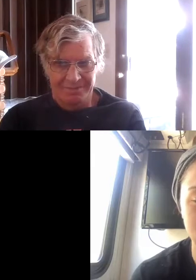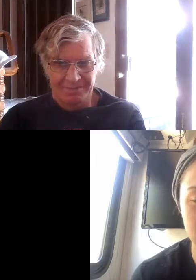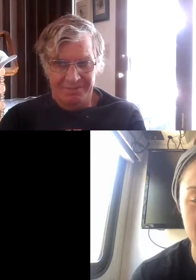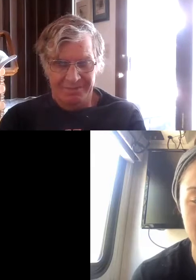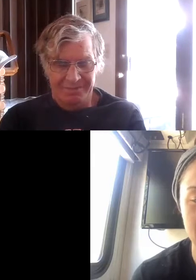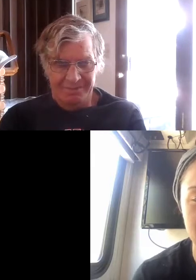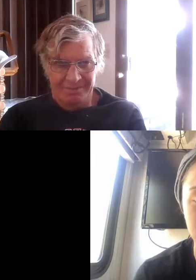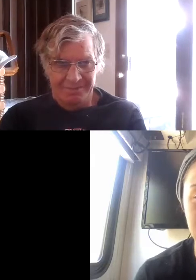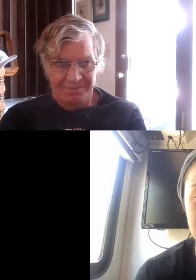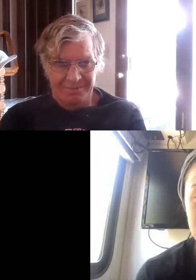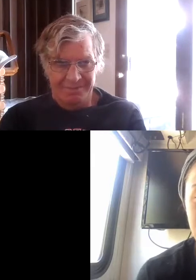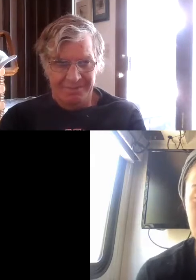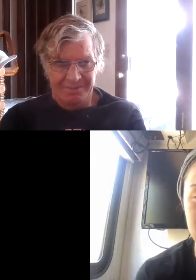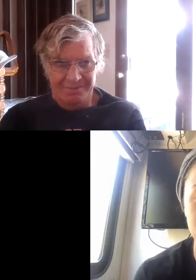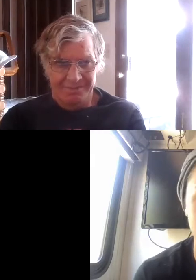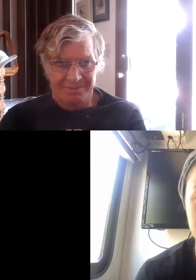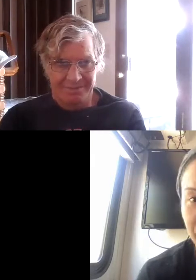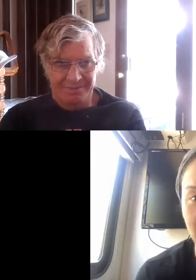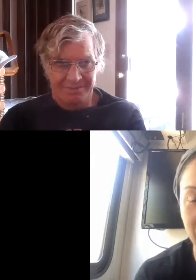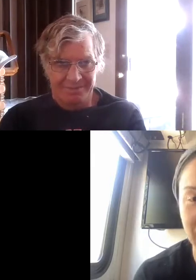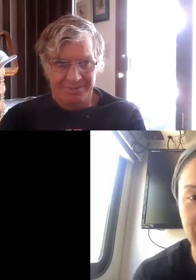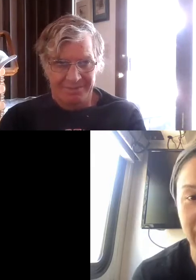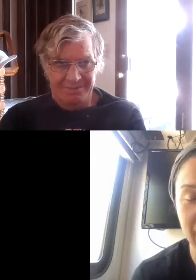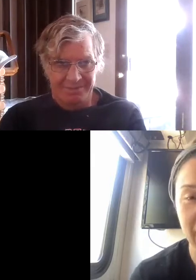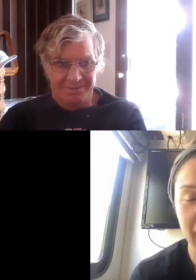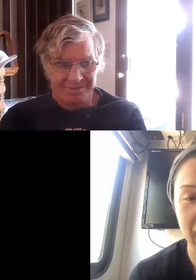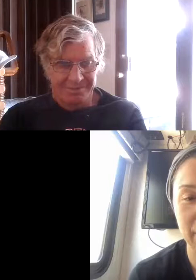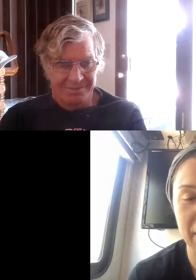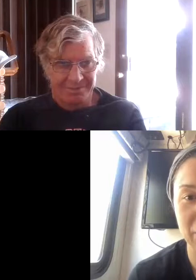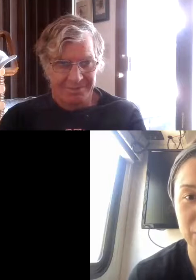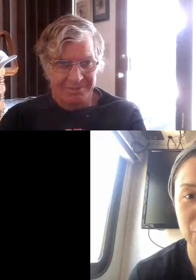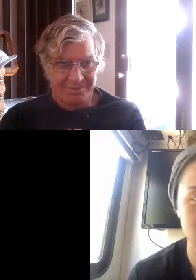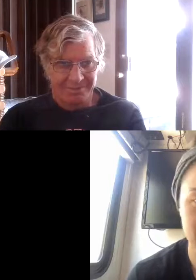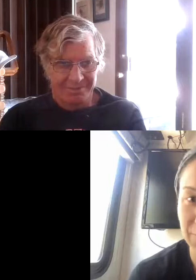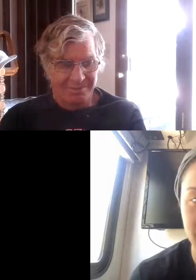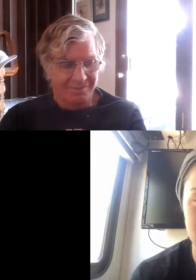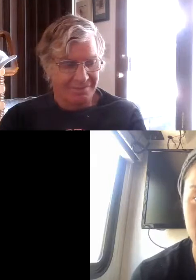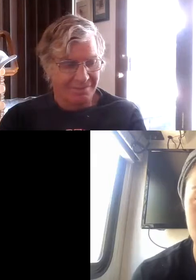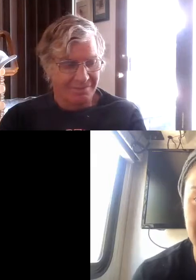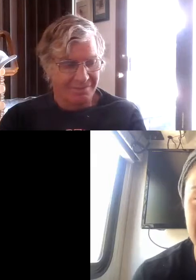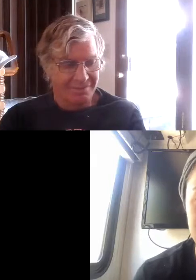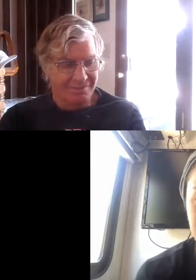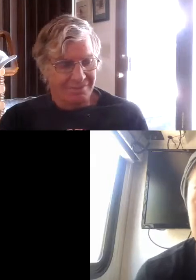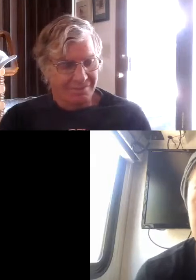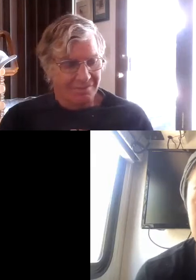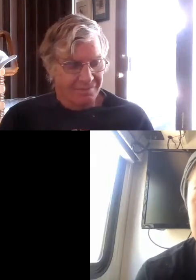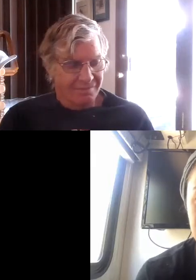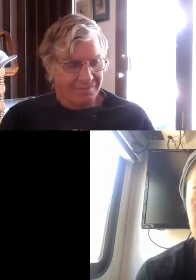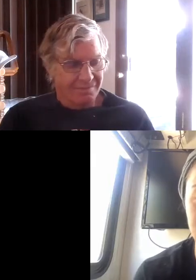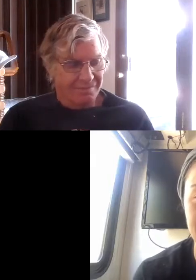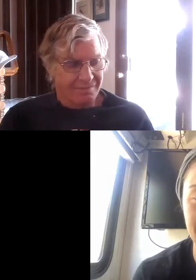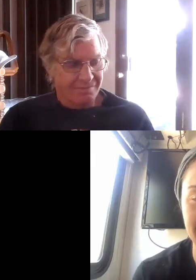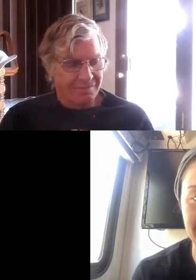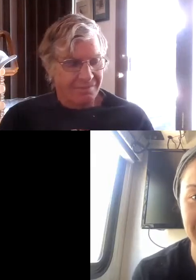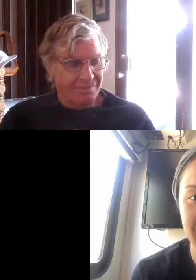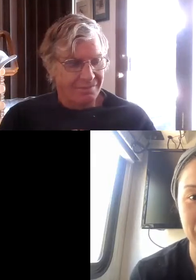group education page that we share a lot of great content. And also just support us, send us a little